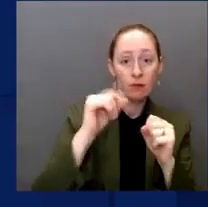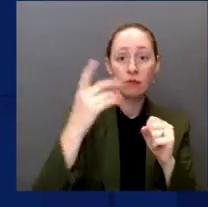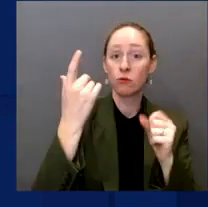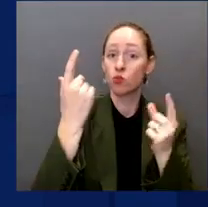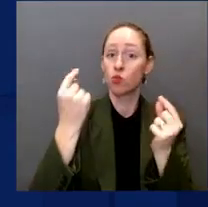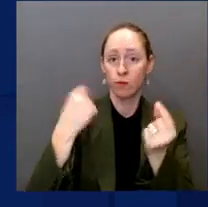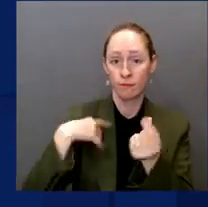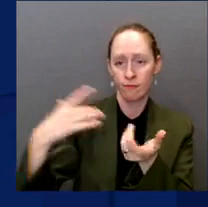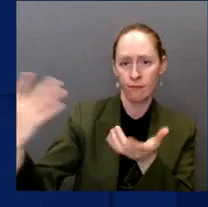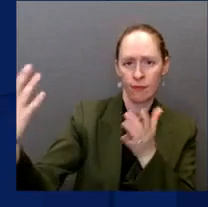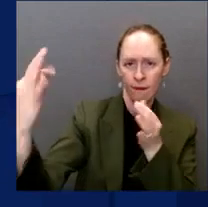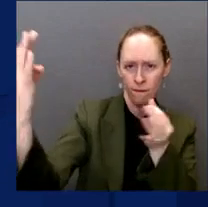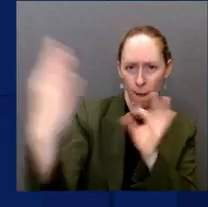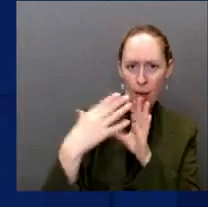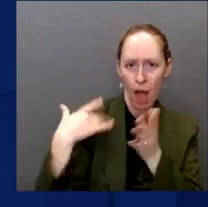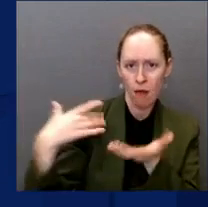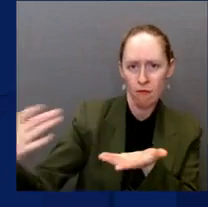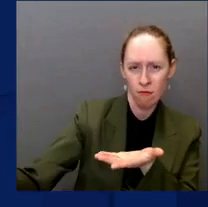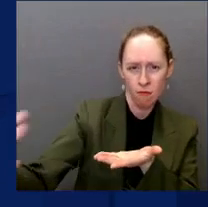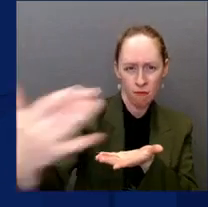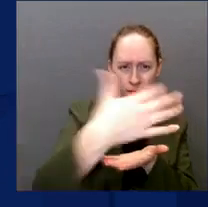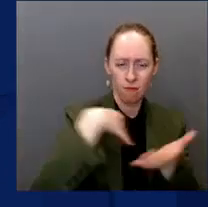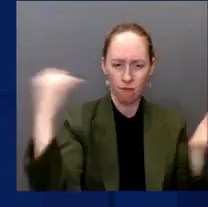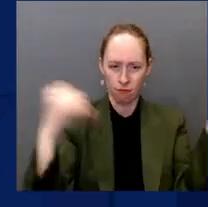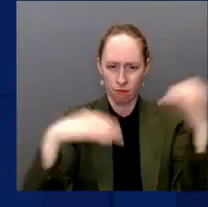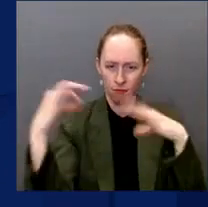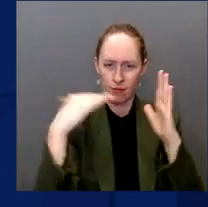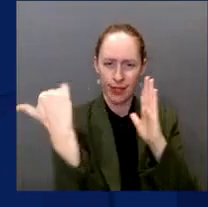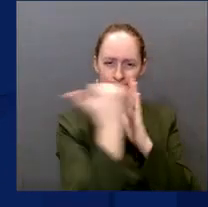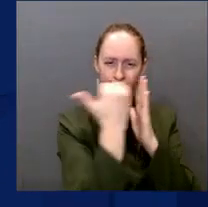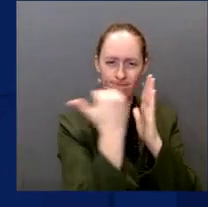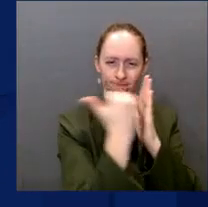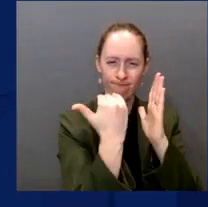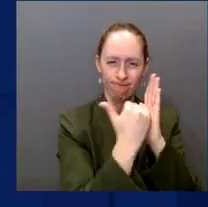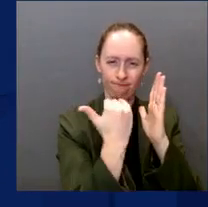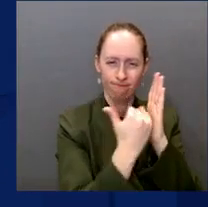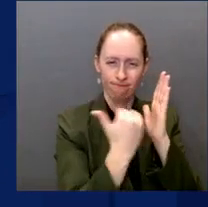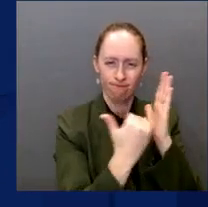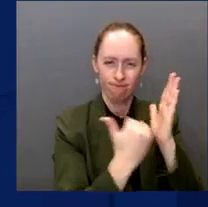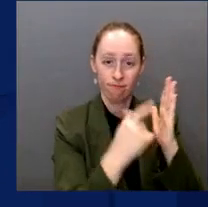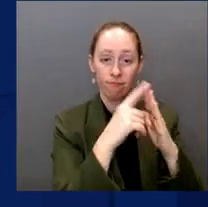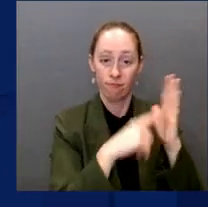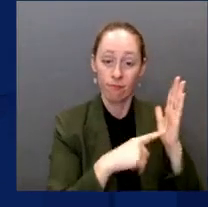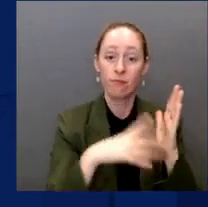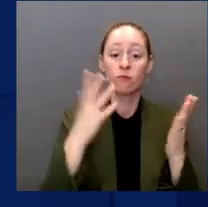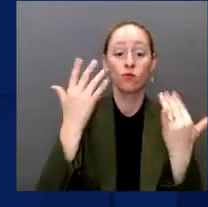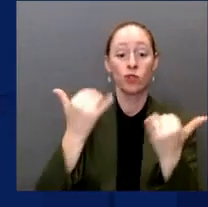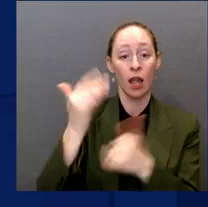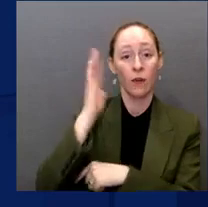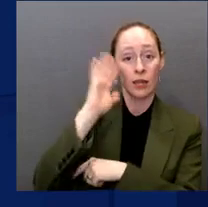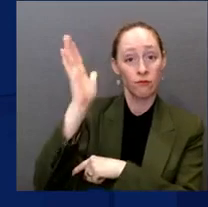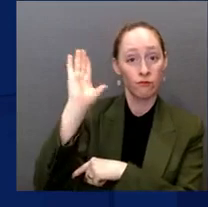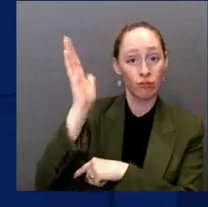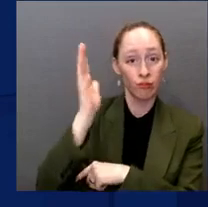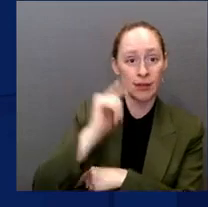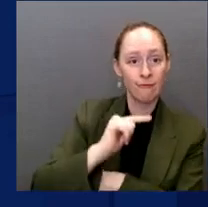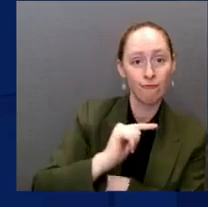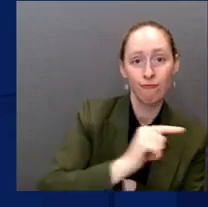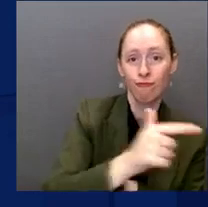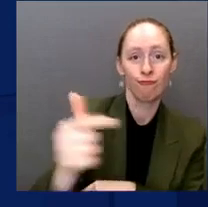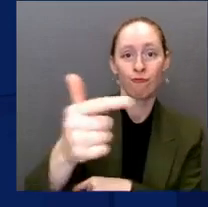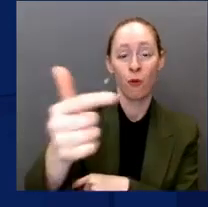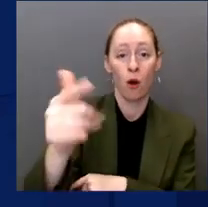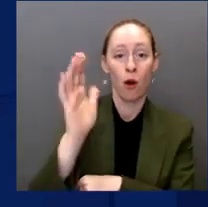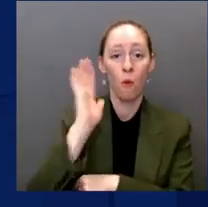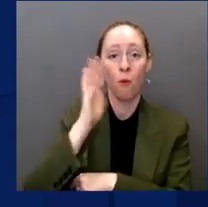variety of partners engaged in delivering results in the 5 pillars identified in that national strategy. Pillar 1 focuses on improving access